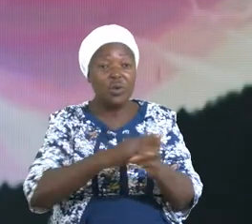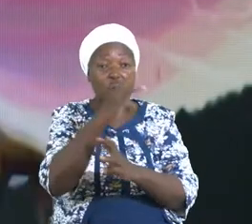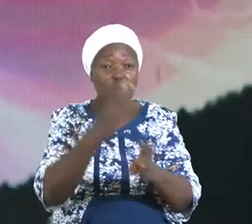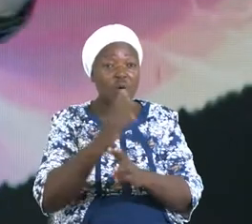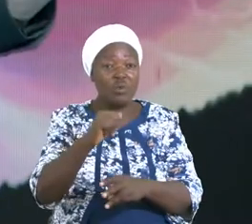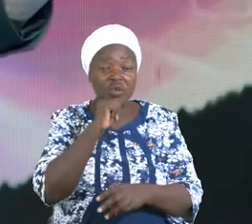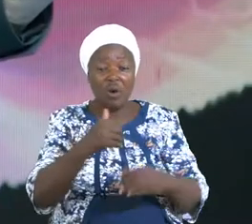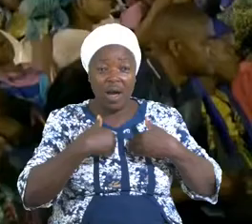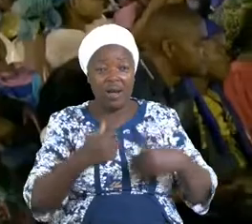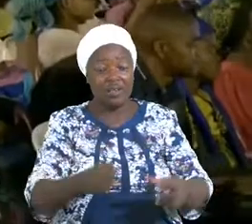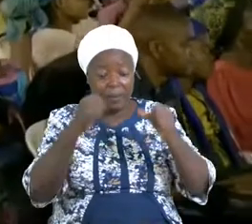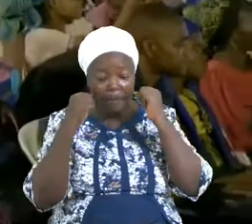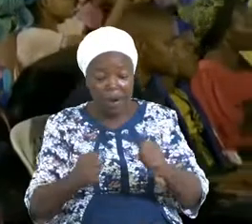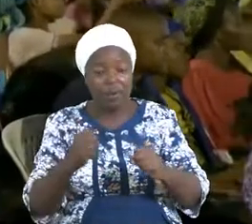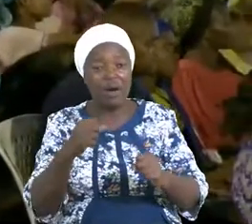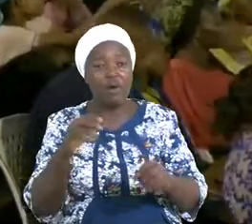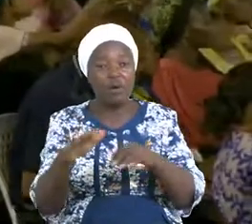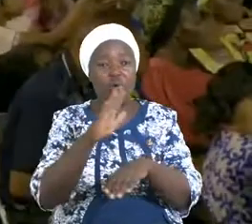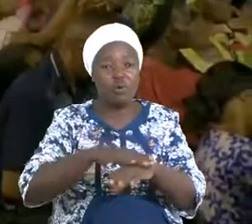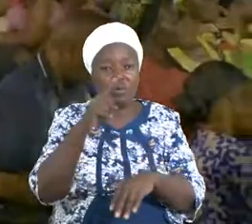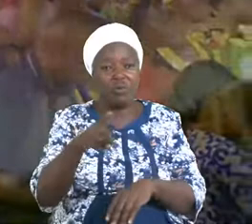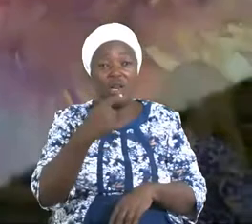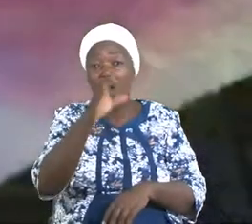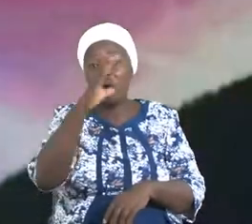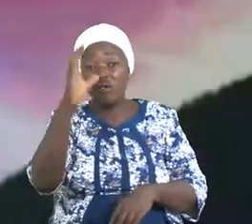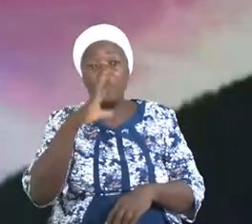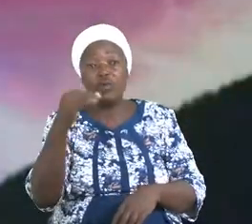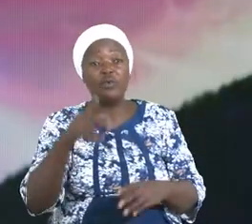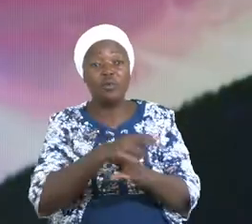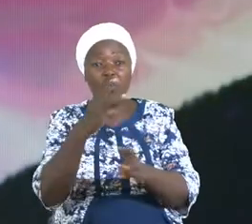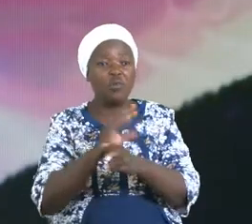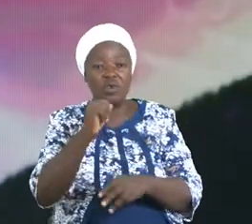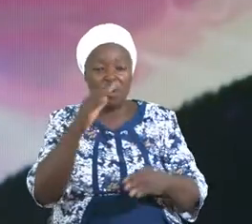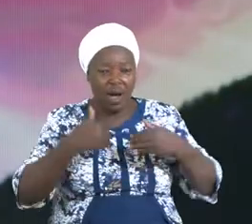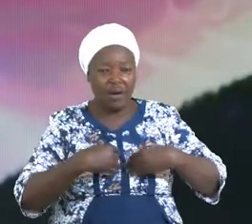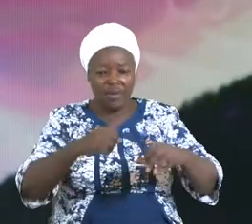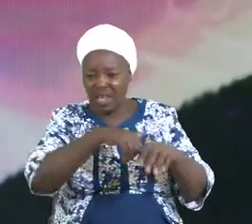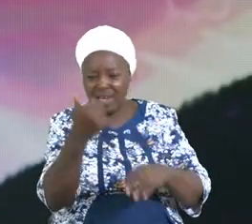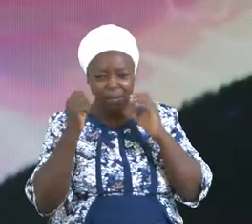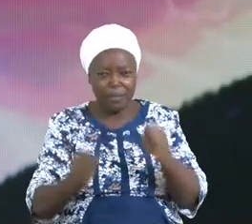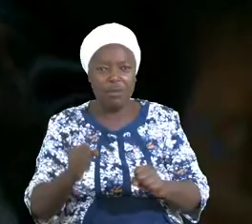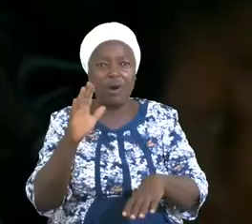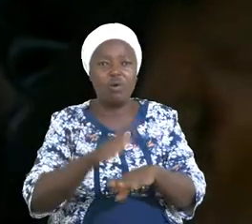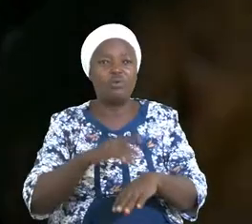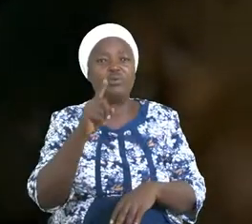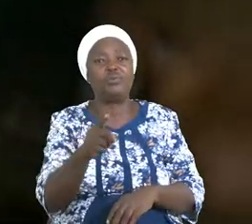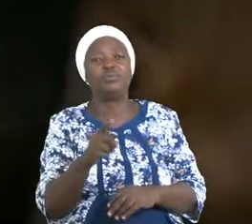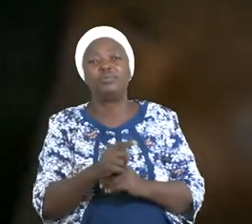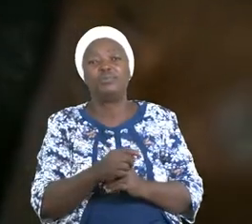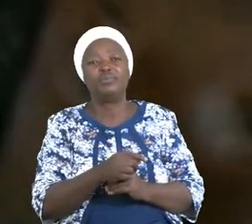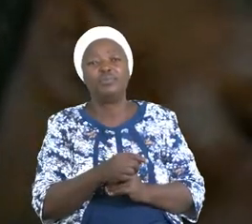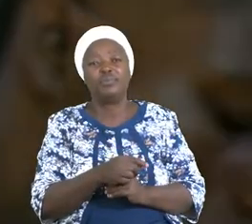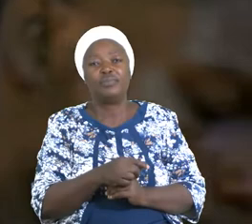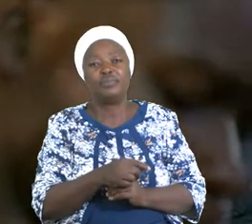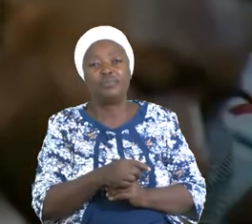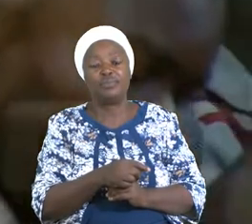The occultism of the world will not have any power on you.